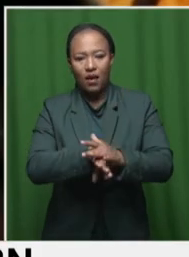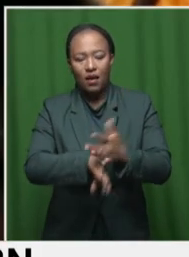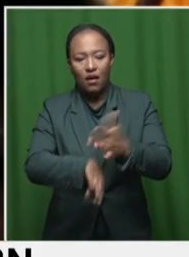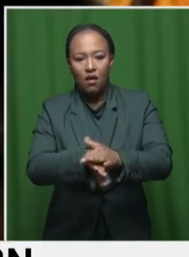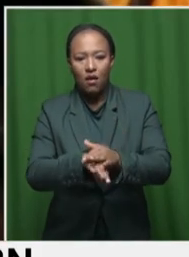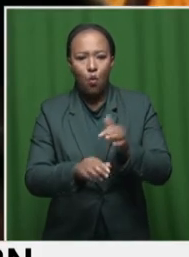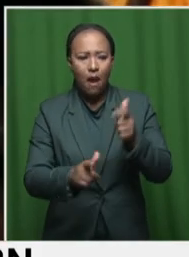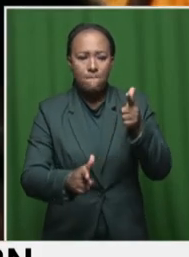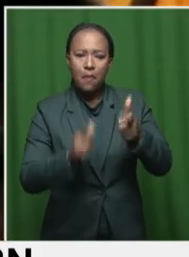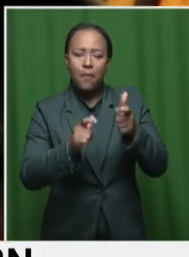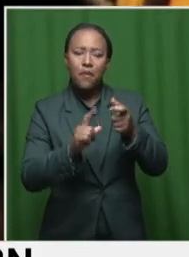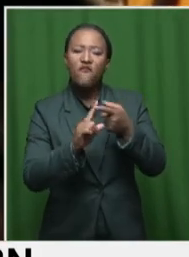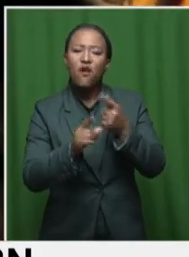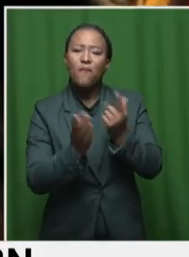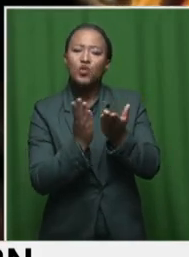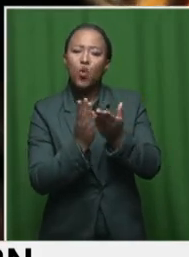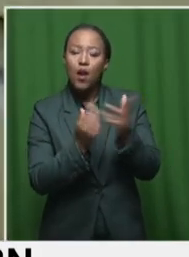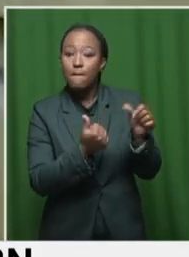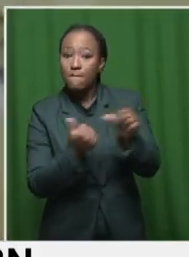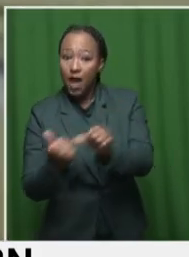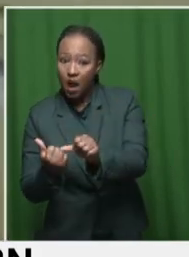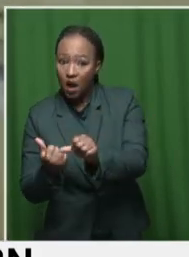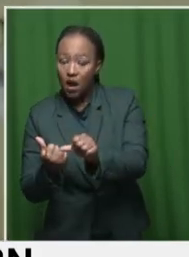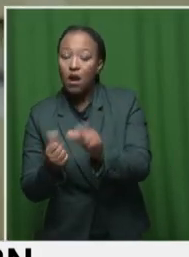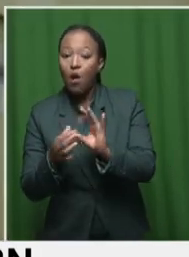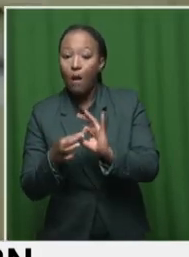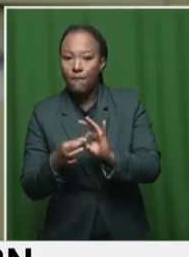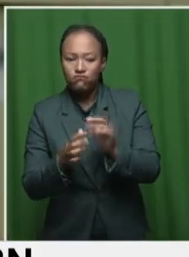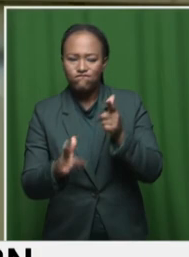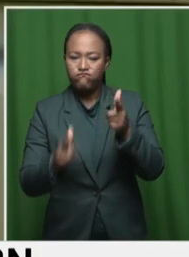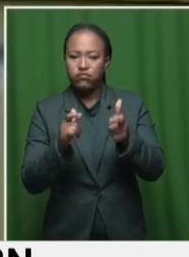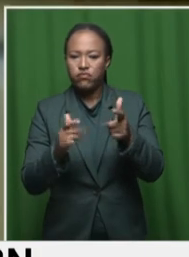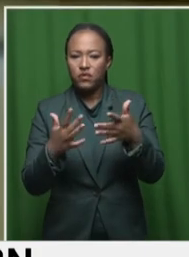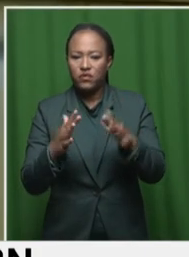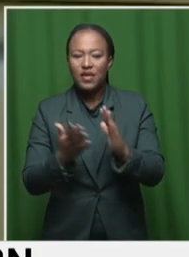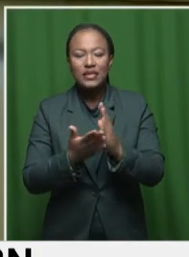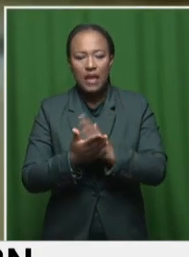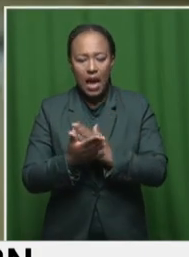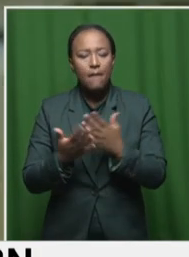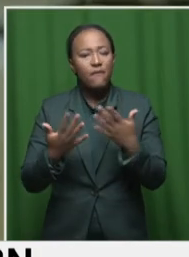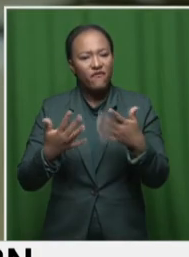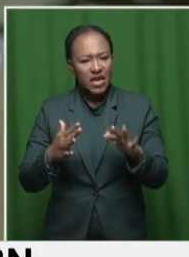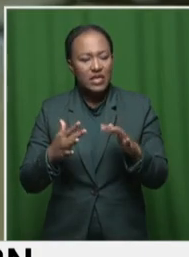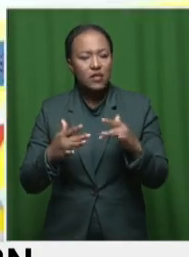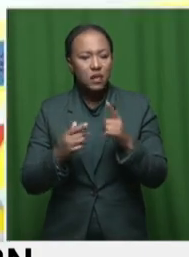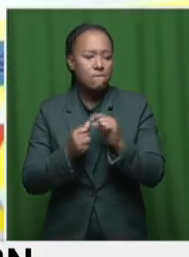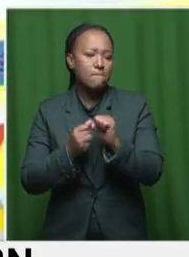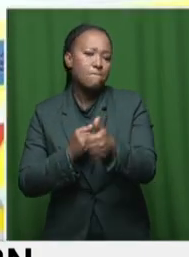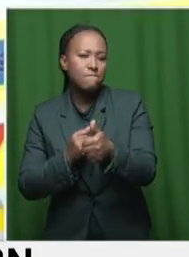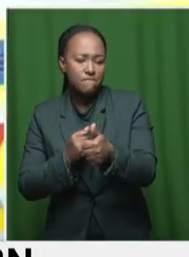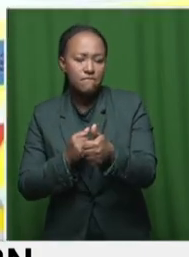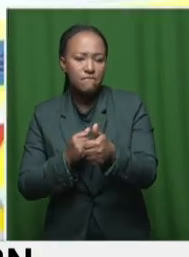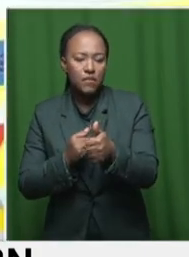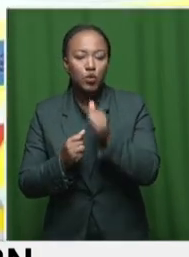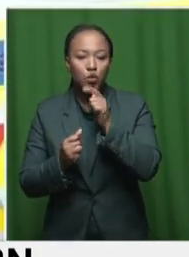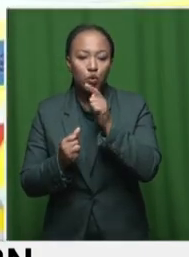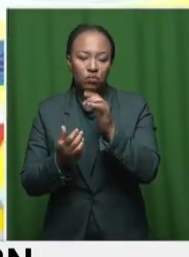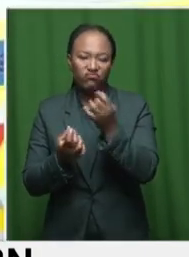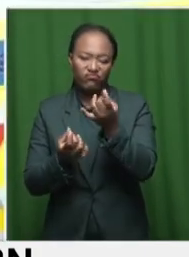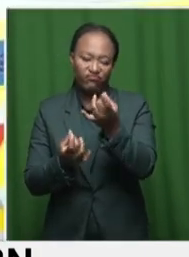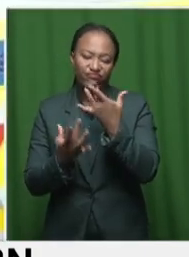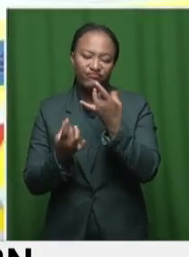shotted while returning from evening classes. Some lived to tell the tale. After the incident, honestly